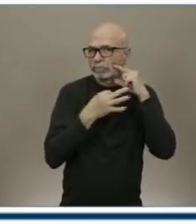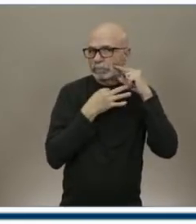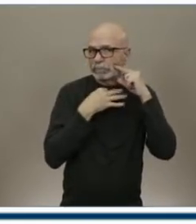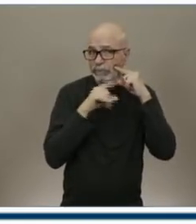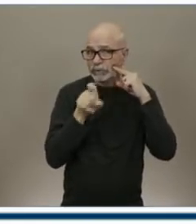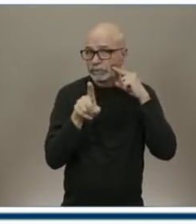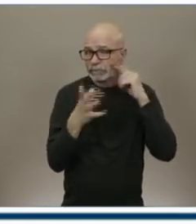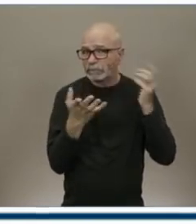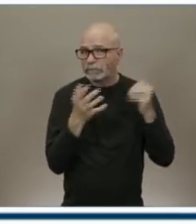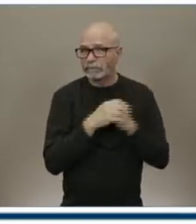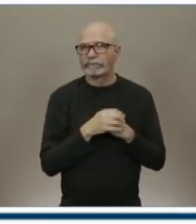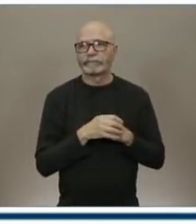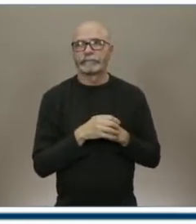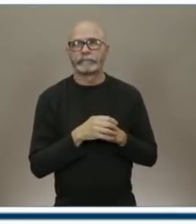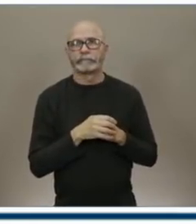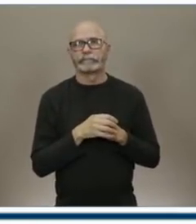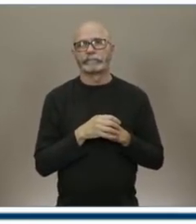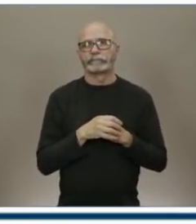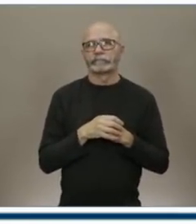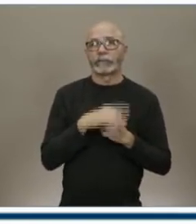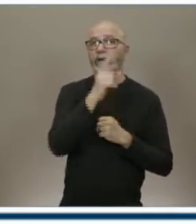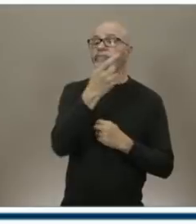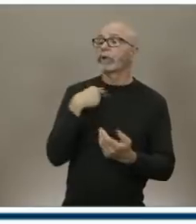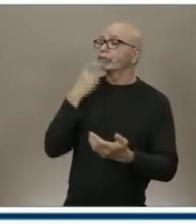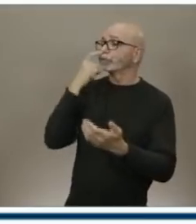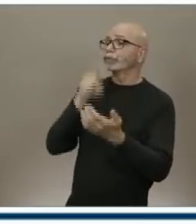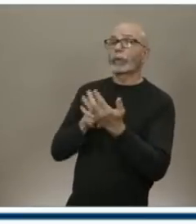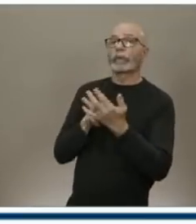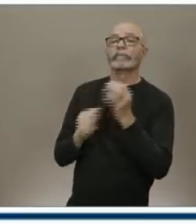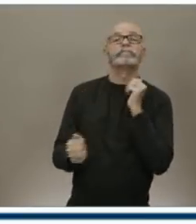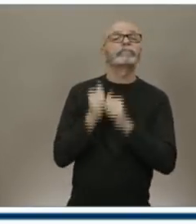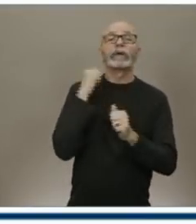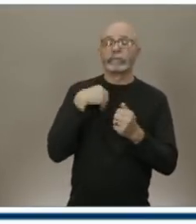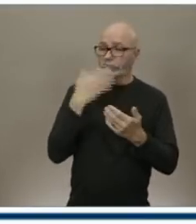that younger ages aren't as